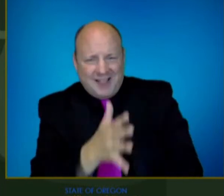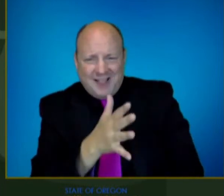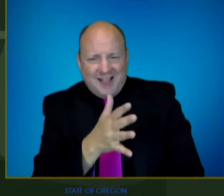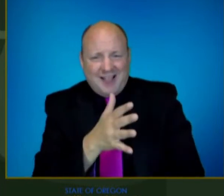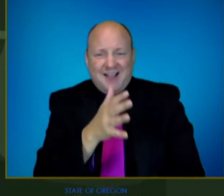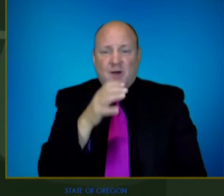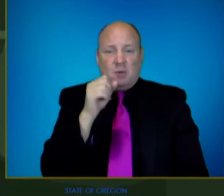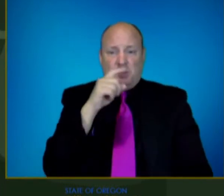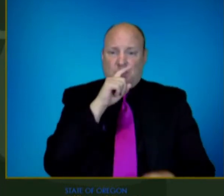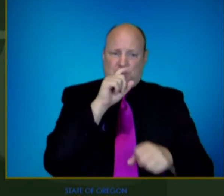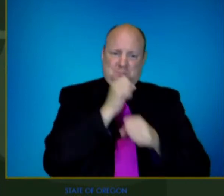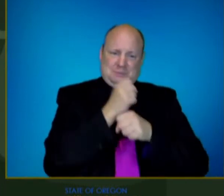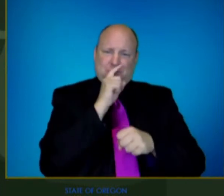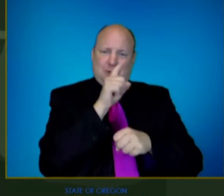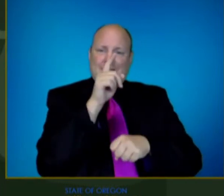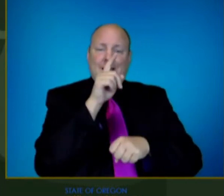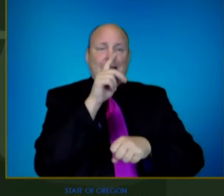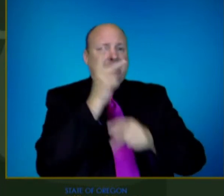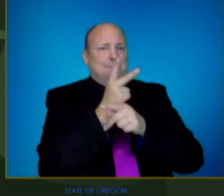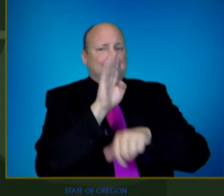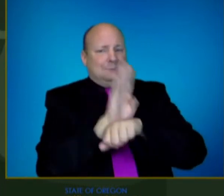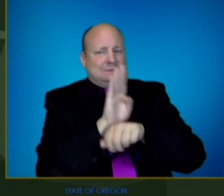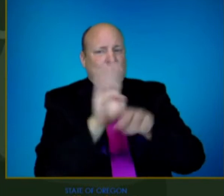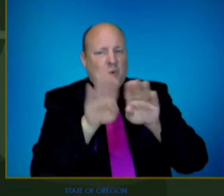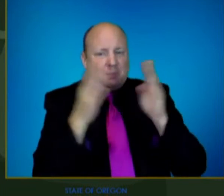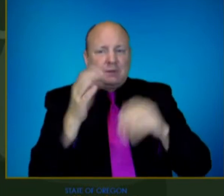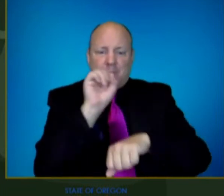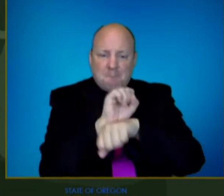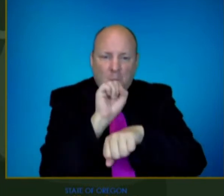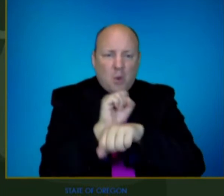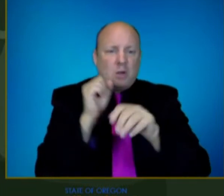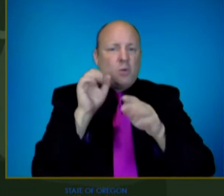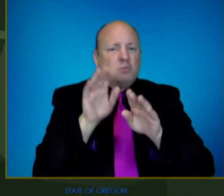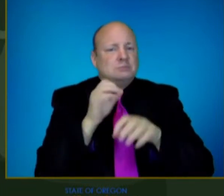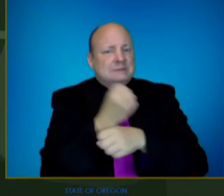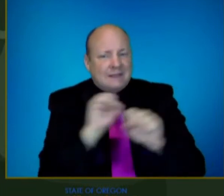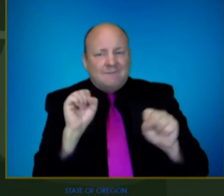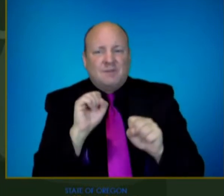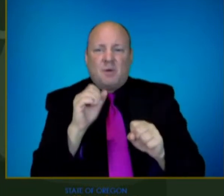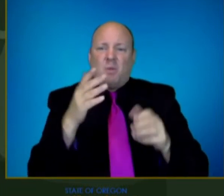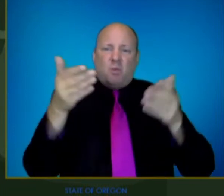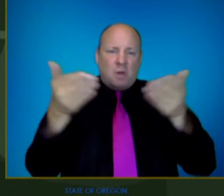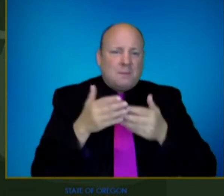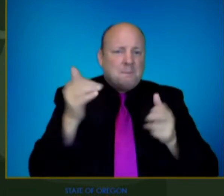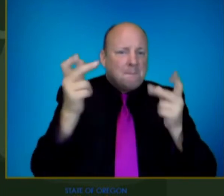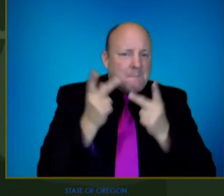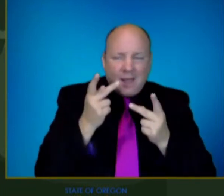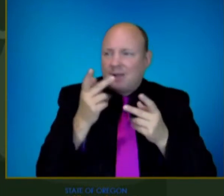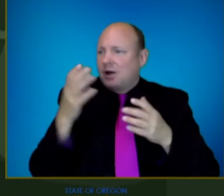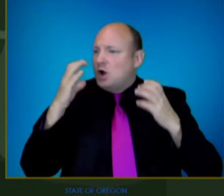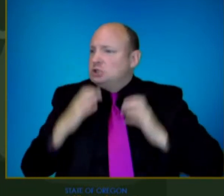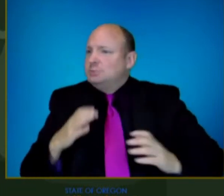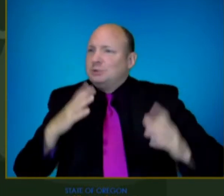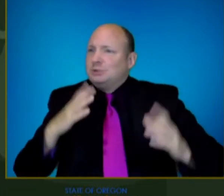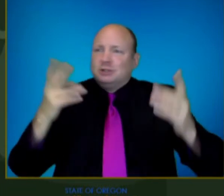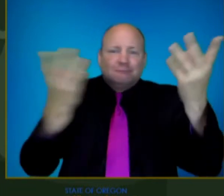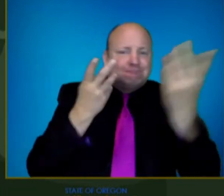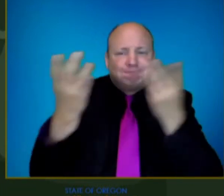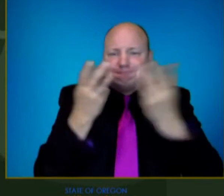they want to keep their employees safe, and they want to welcome customers and protect them. Thank